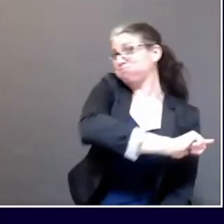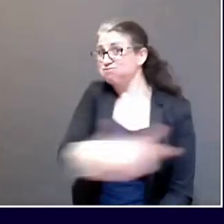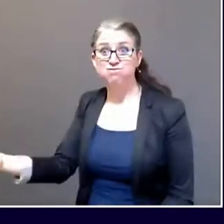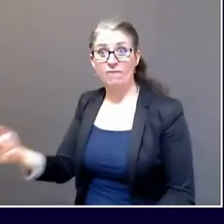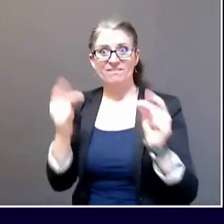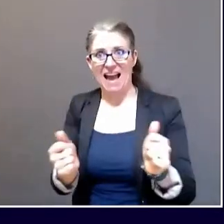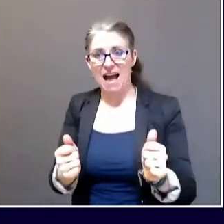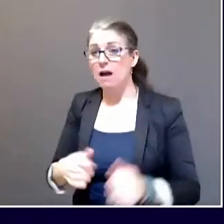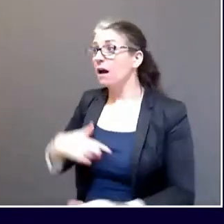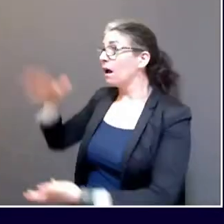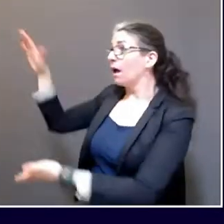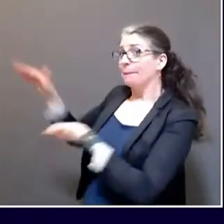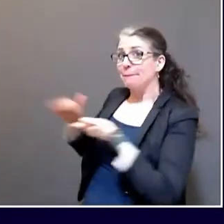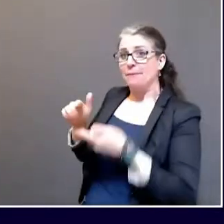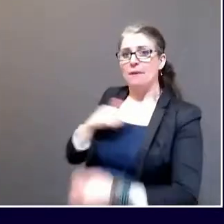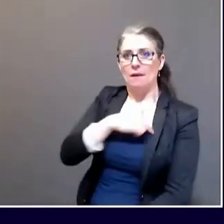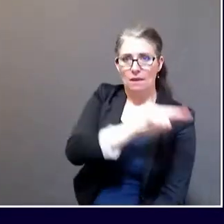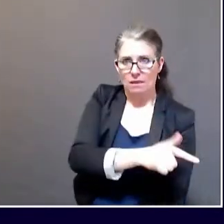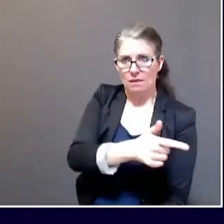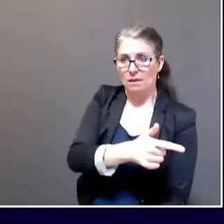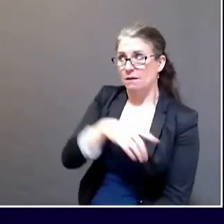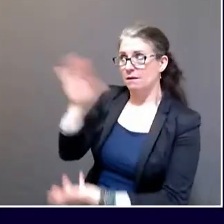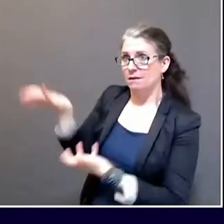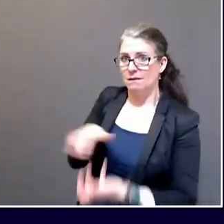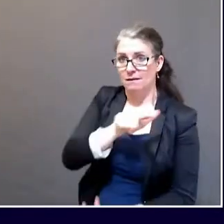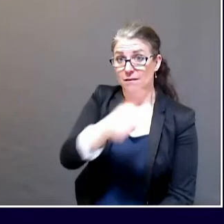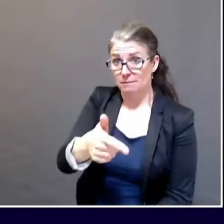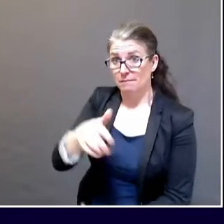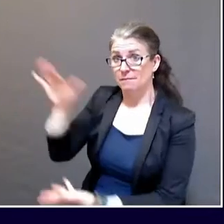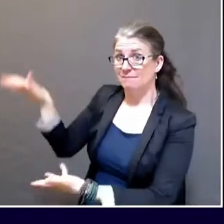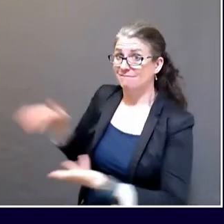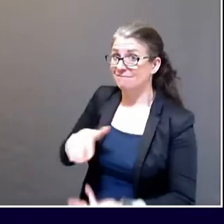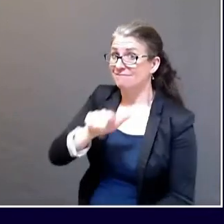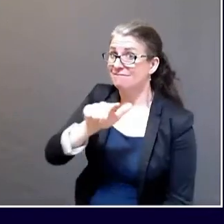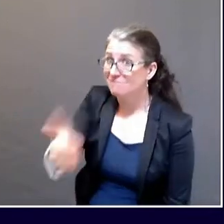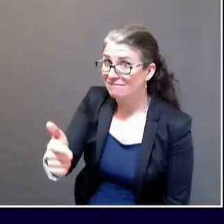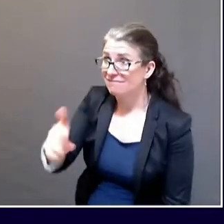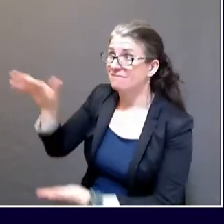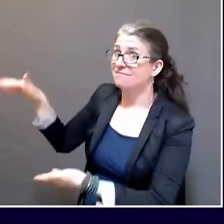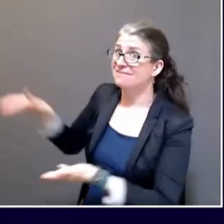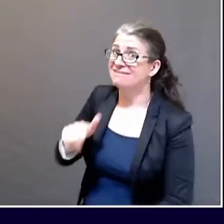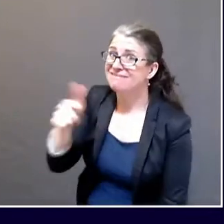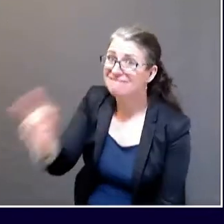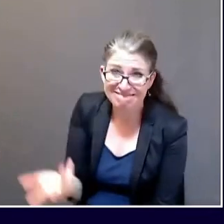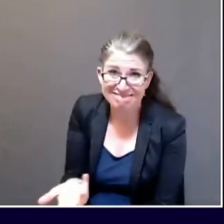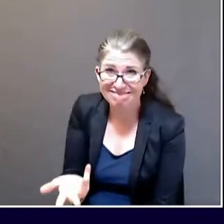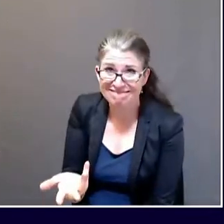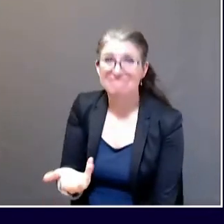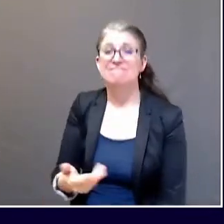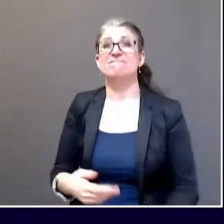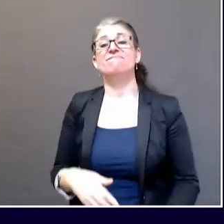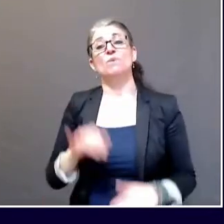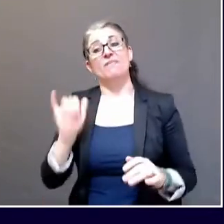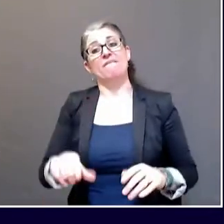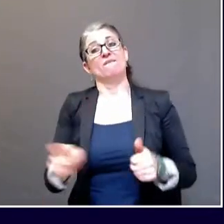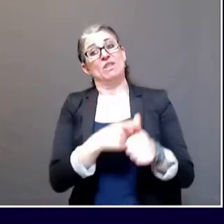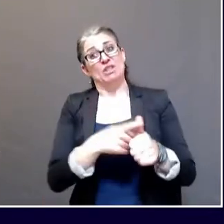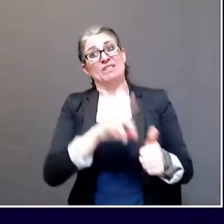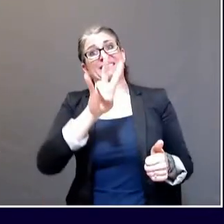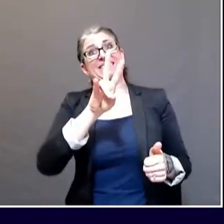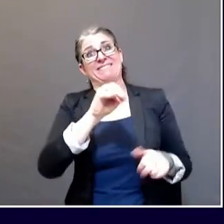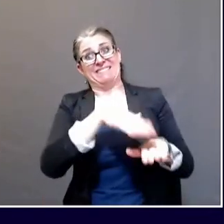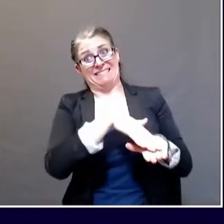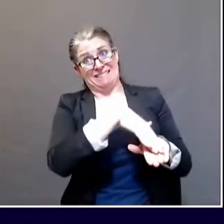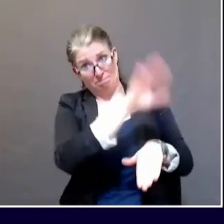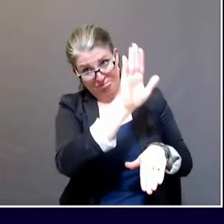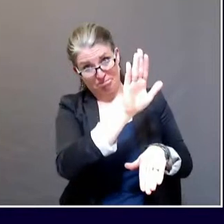long lines and frustration, we're starting with the older Mainers, 70 and older, then going to 65 to 69, and we will then turn